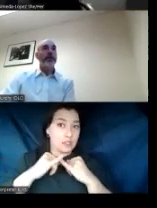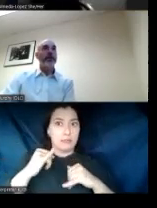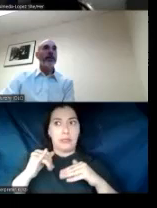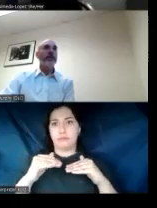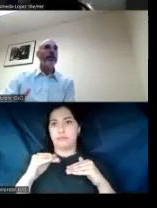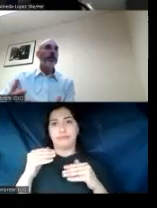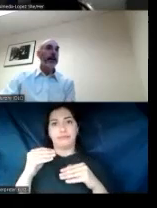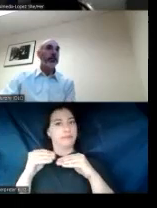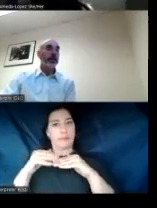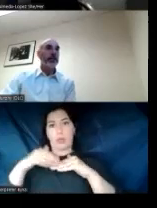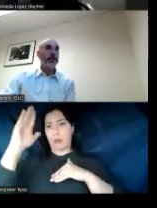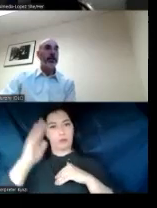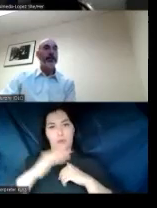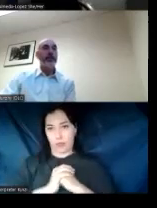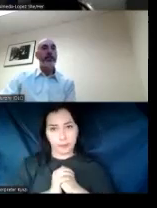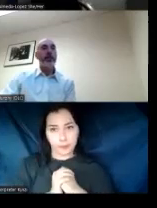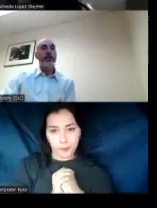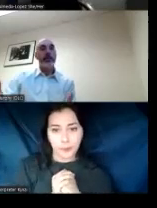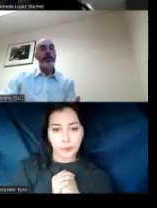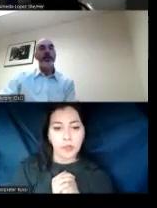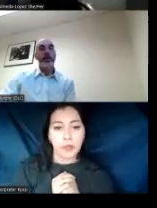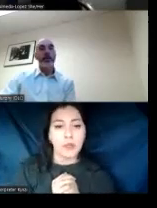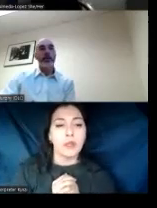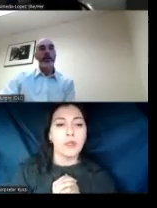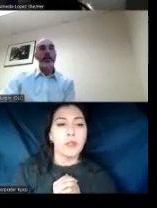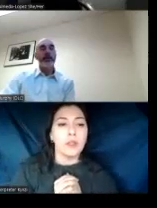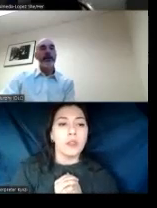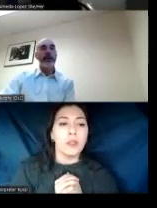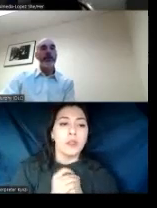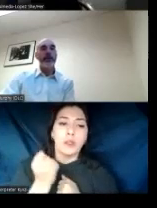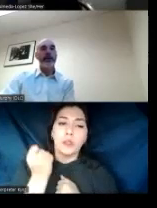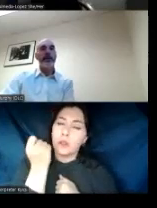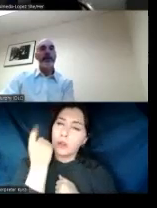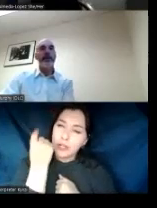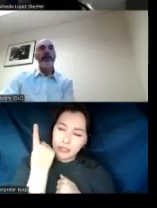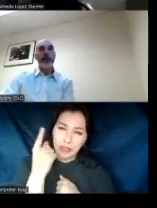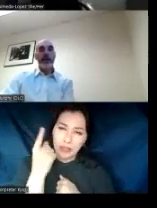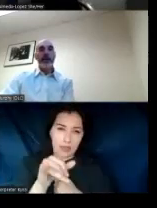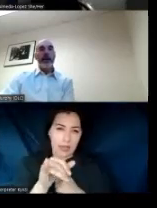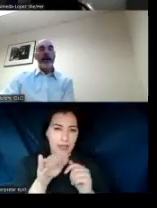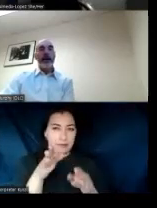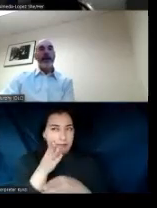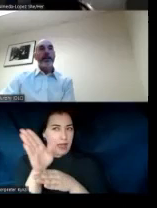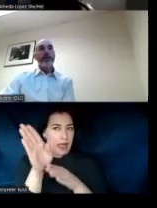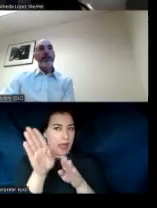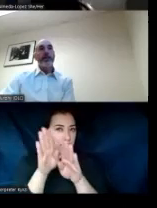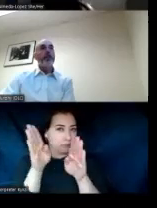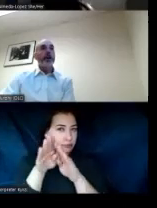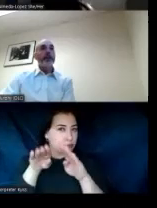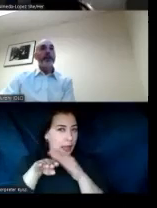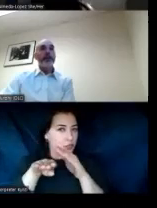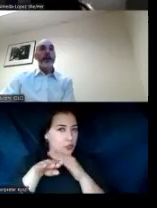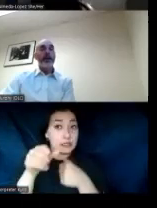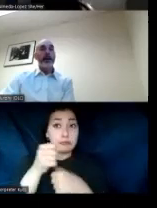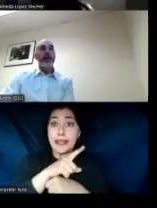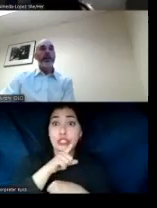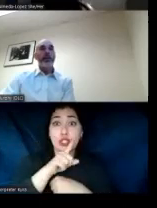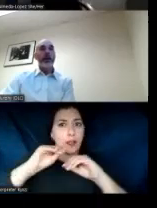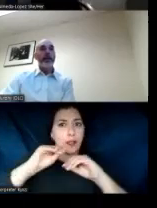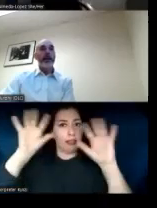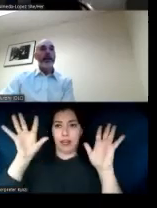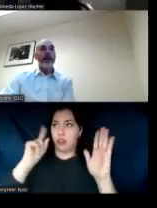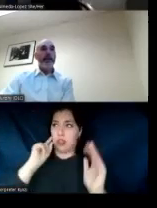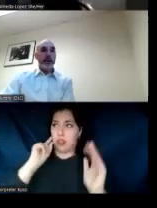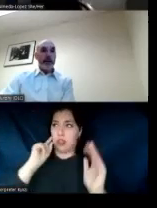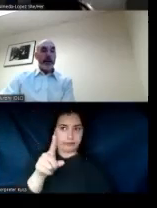entrance, whether it be the main entrance to the polling place or a different entrance, is clearly marked, and that it's